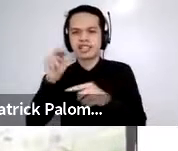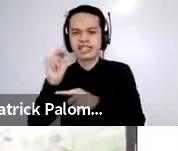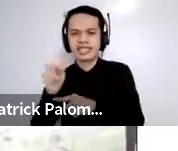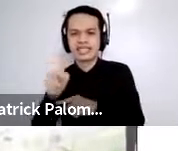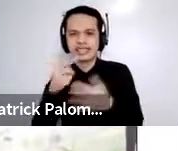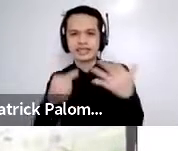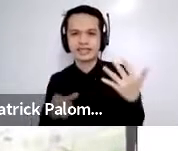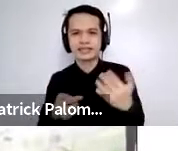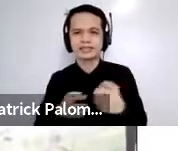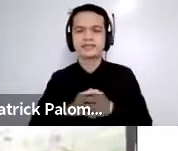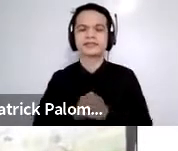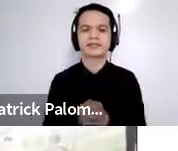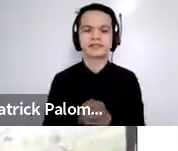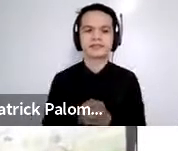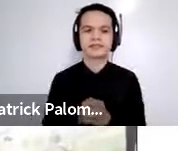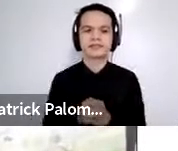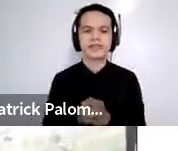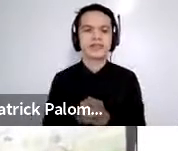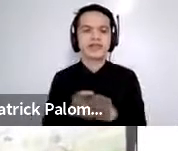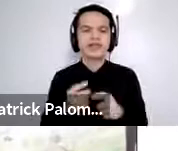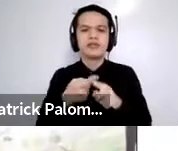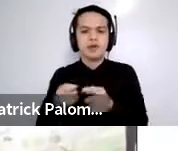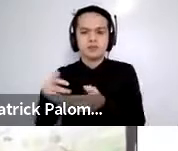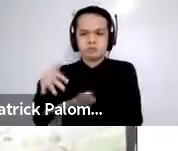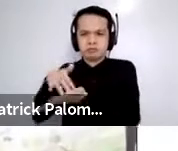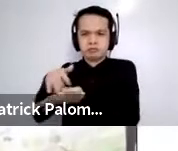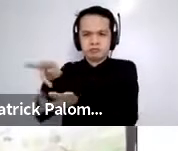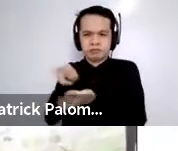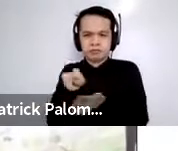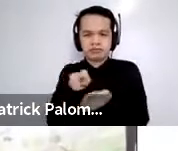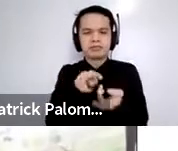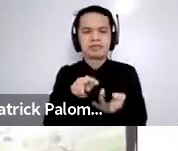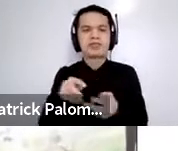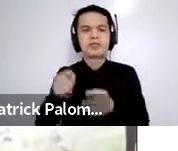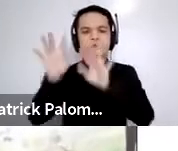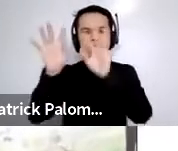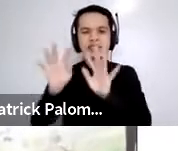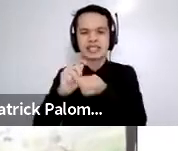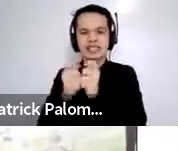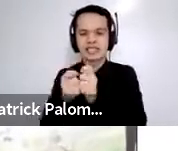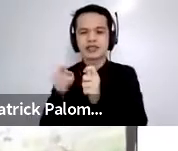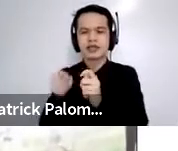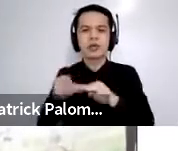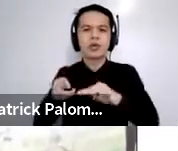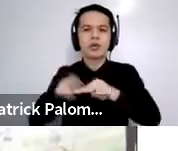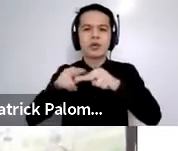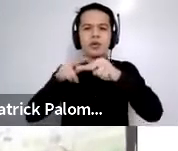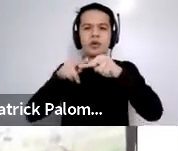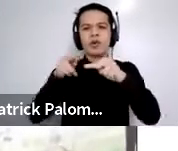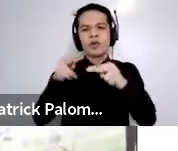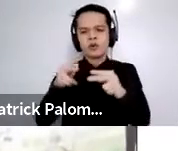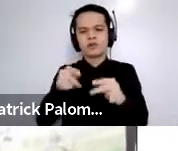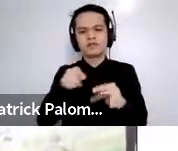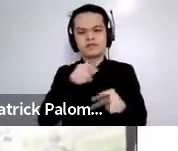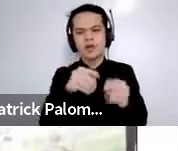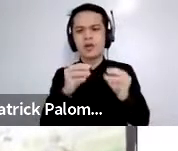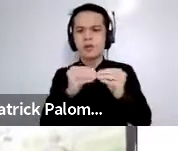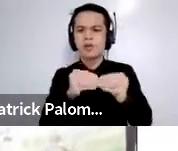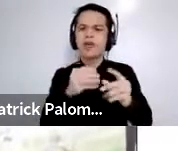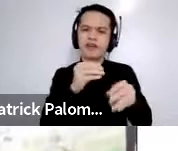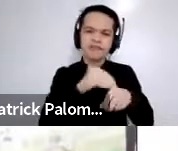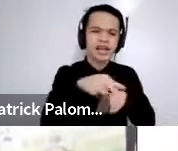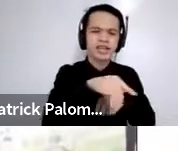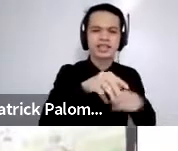According to the studies, climate change is likely to increase disability prevalence, including for serious disease as a result